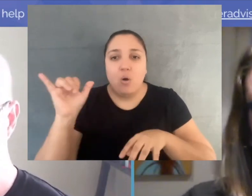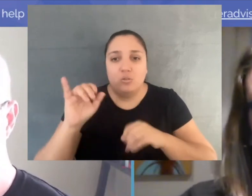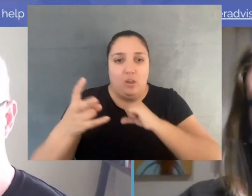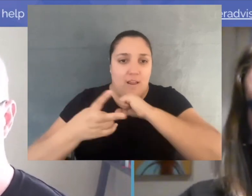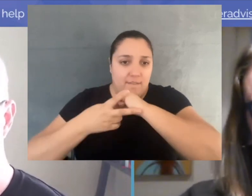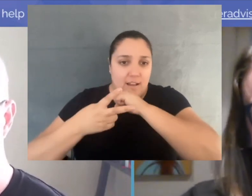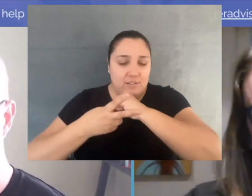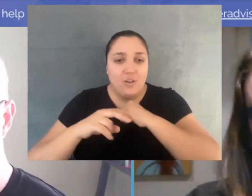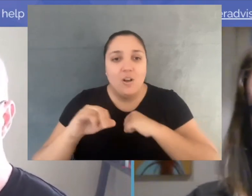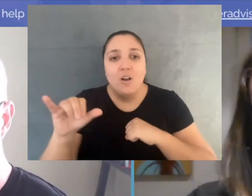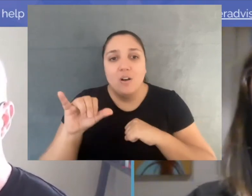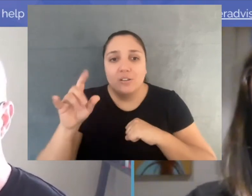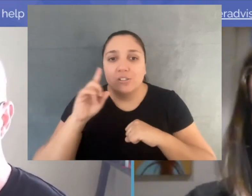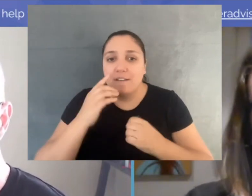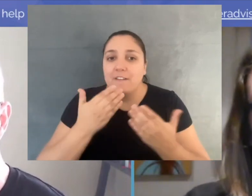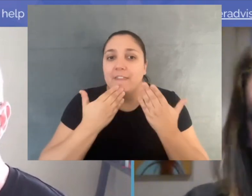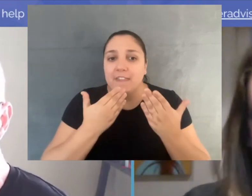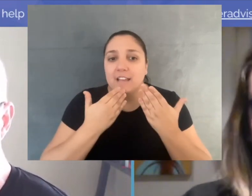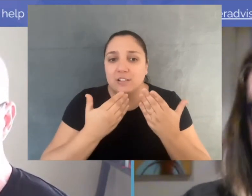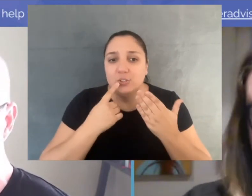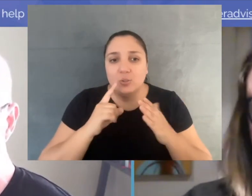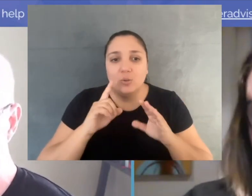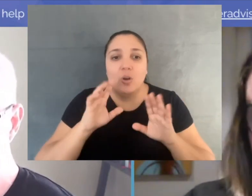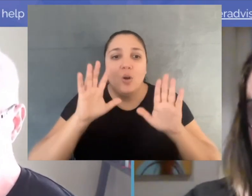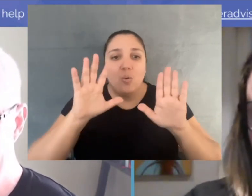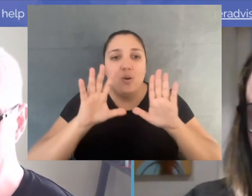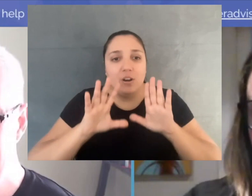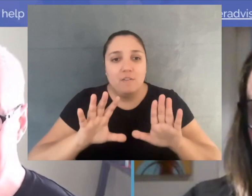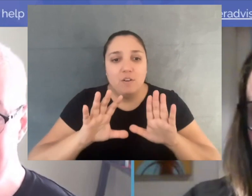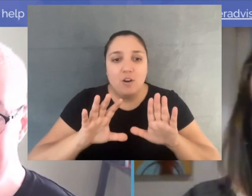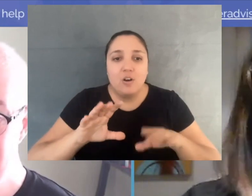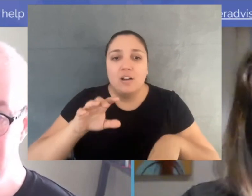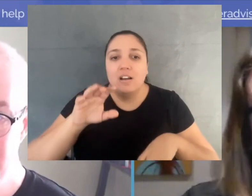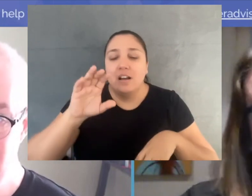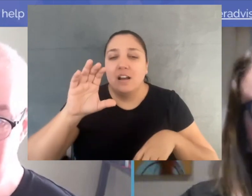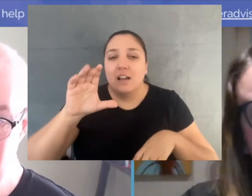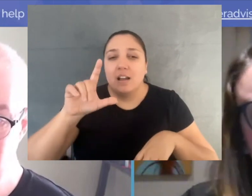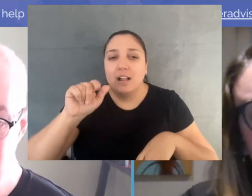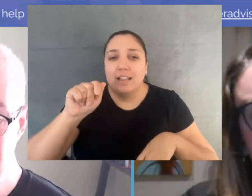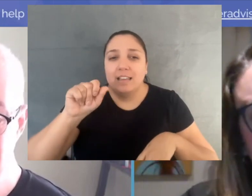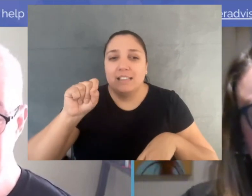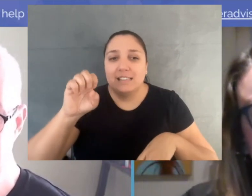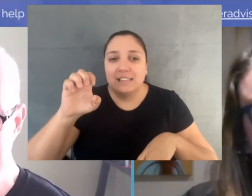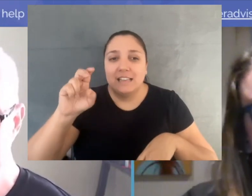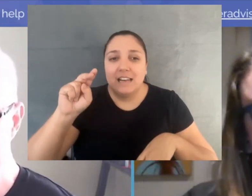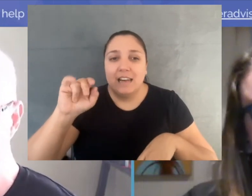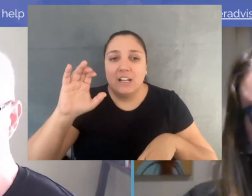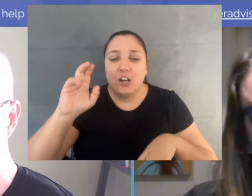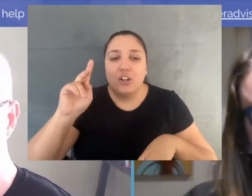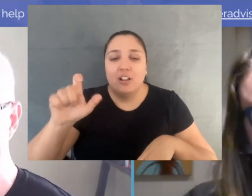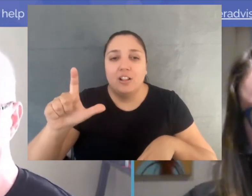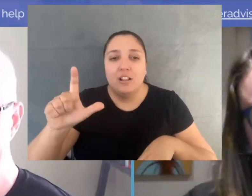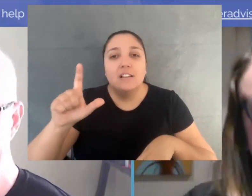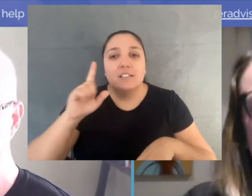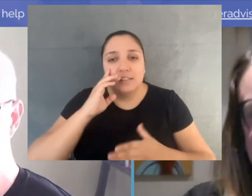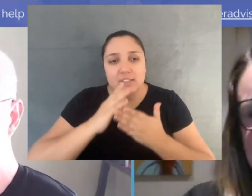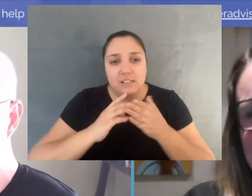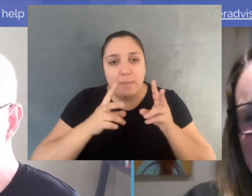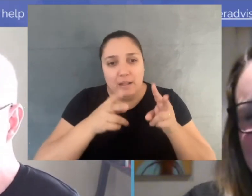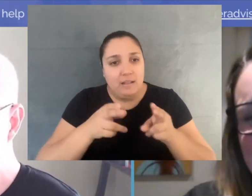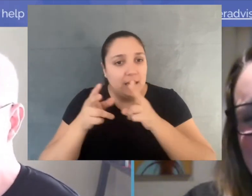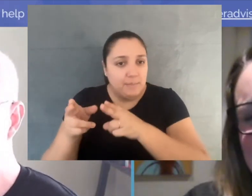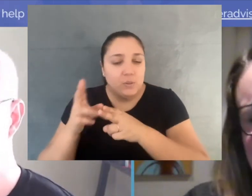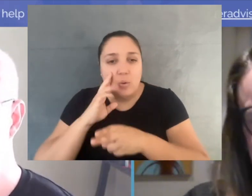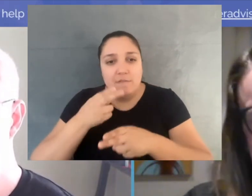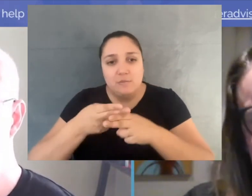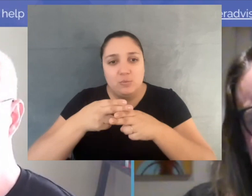are archived out there. We also tend to pull out, thanks to the work of the amazing Kalisa Mikkel, a couple